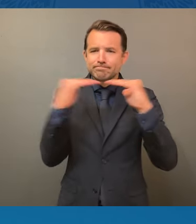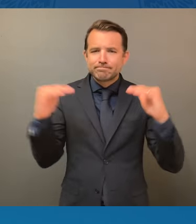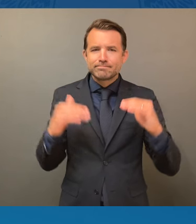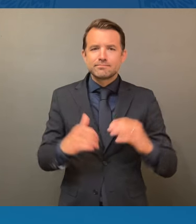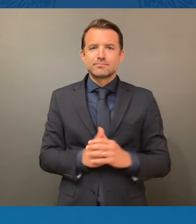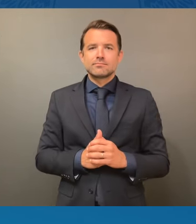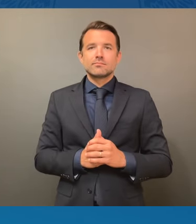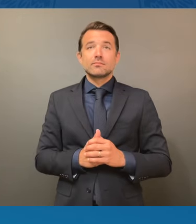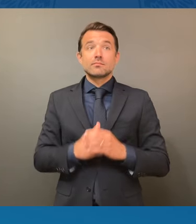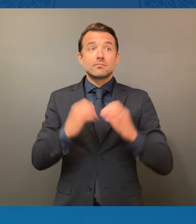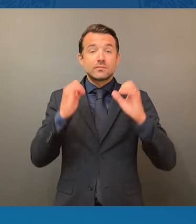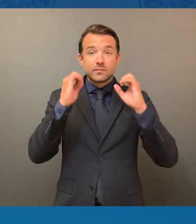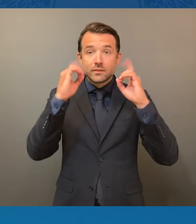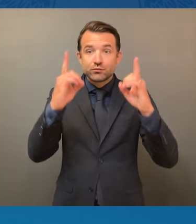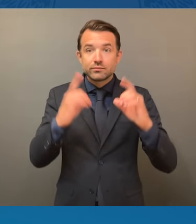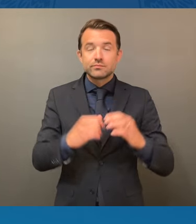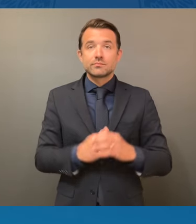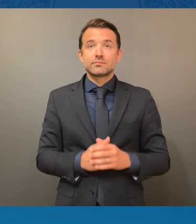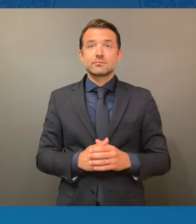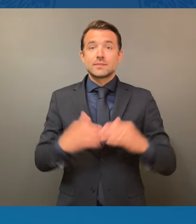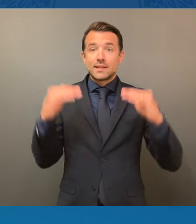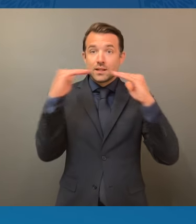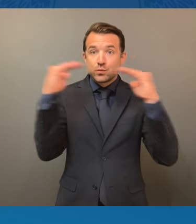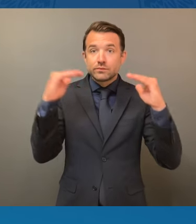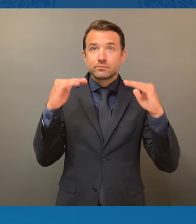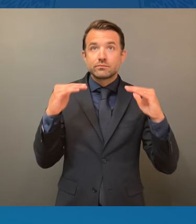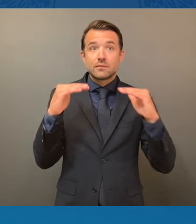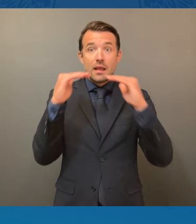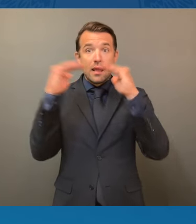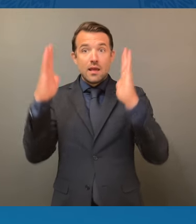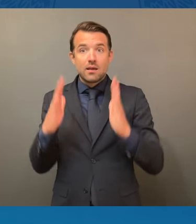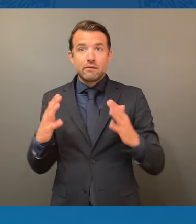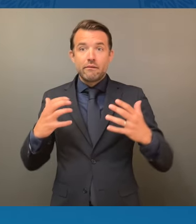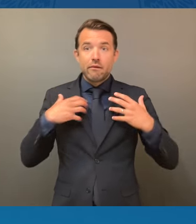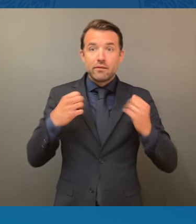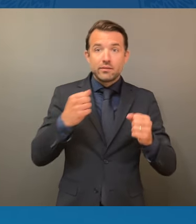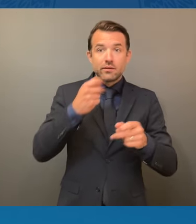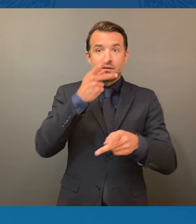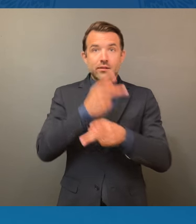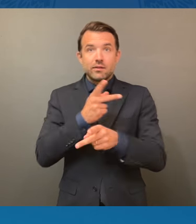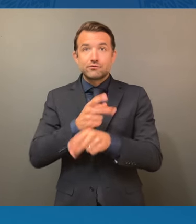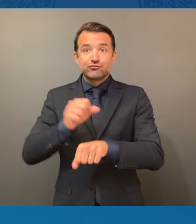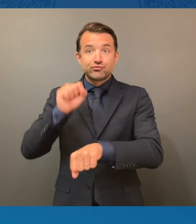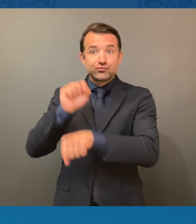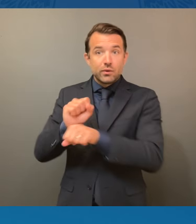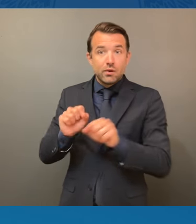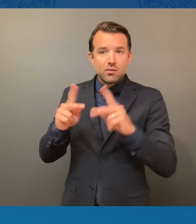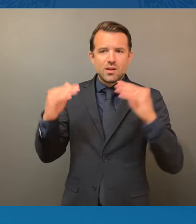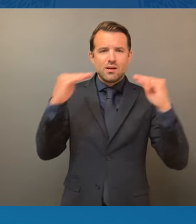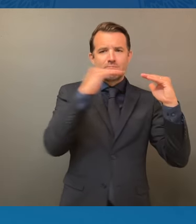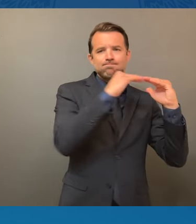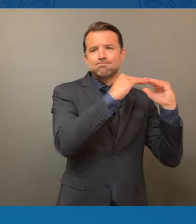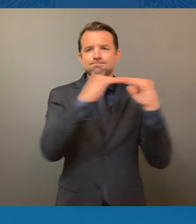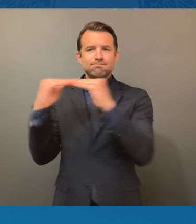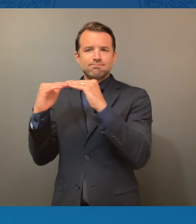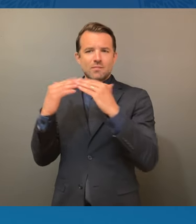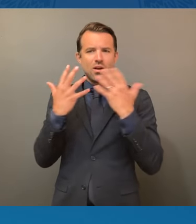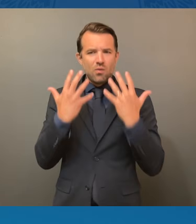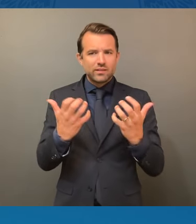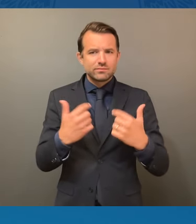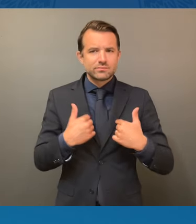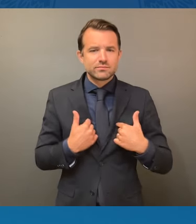housing, healthcare, and more. To address those disparities and to advance the fight for civil